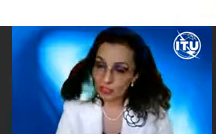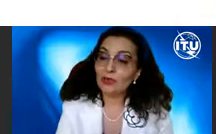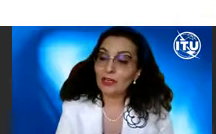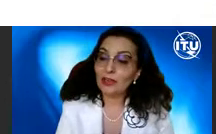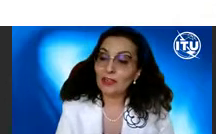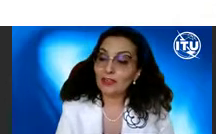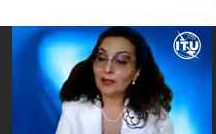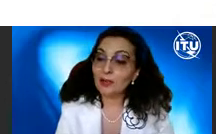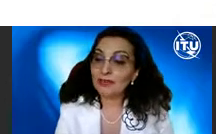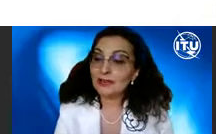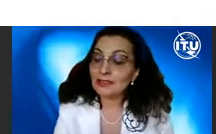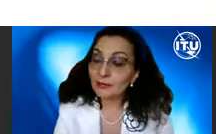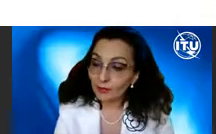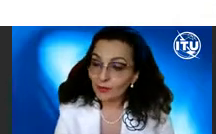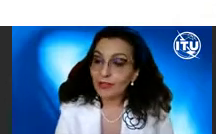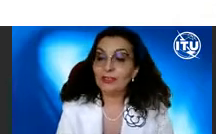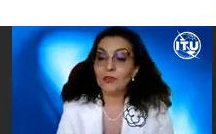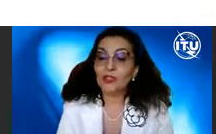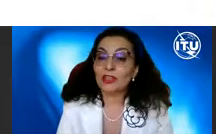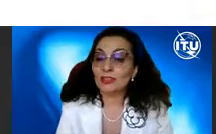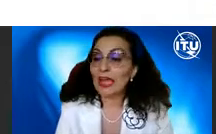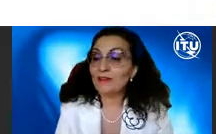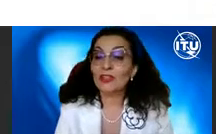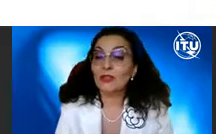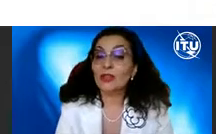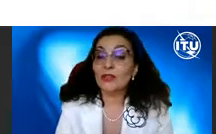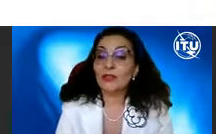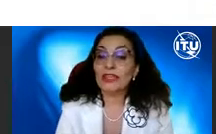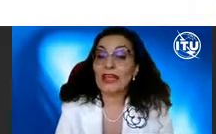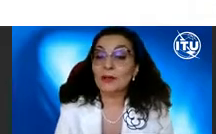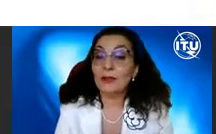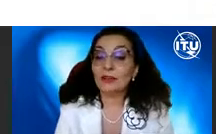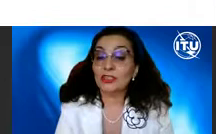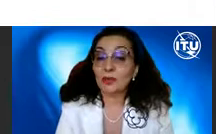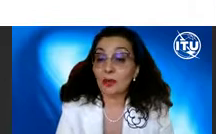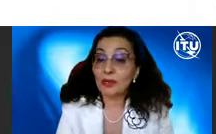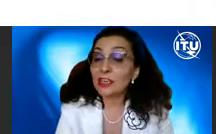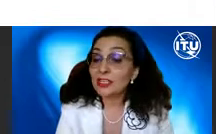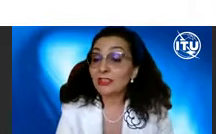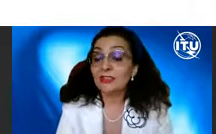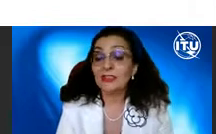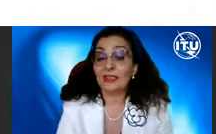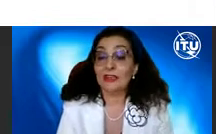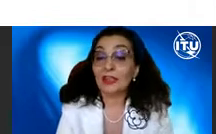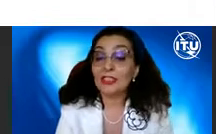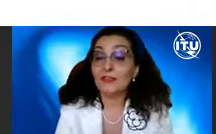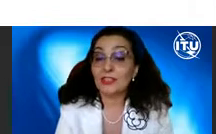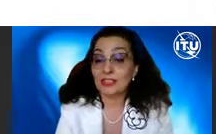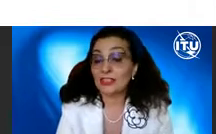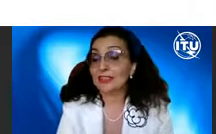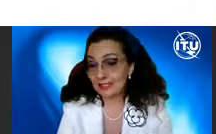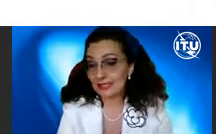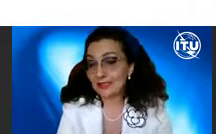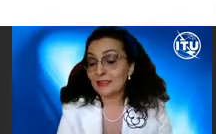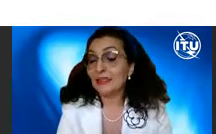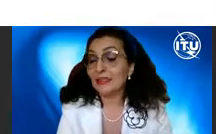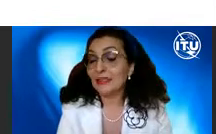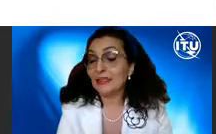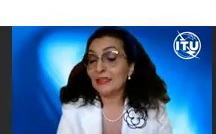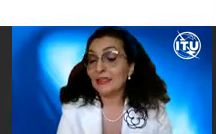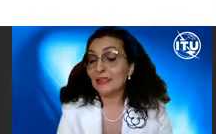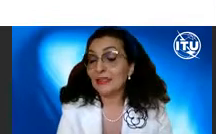really ensure that the process is fulfilled, we don't have to forget about appropriation and knowledge of the digital